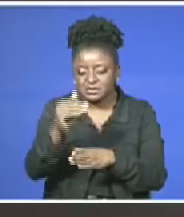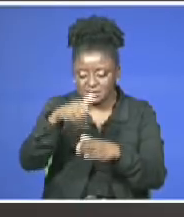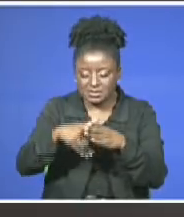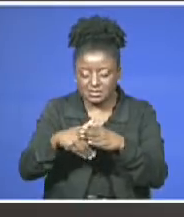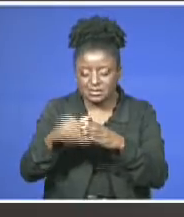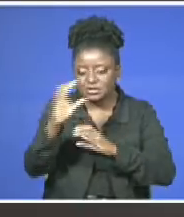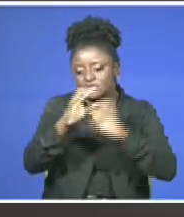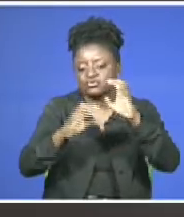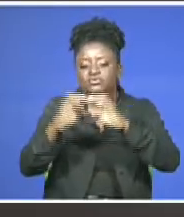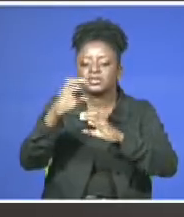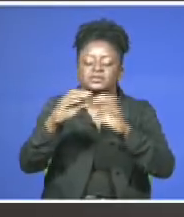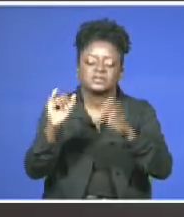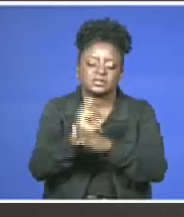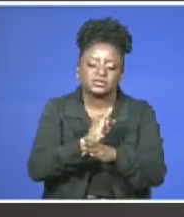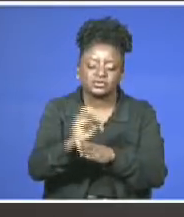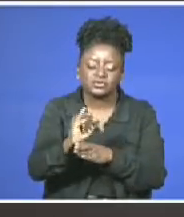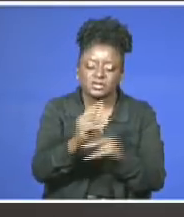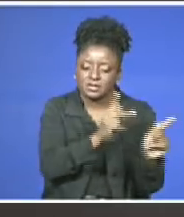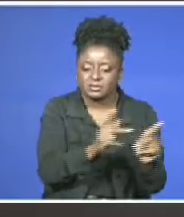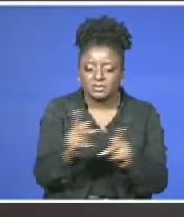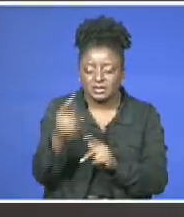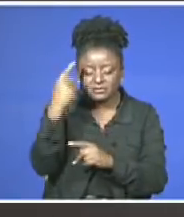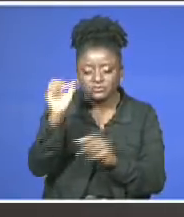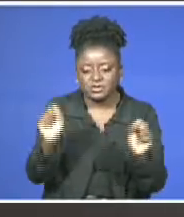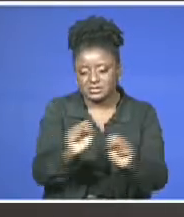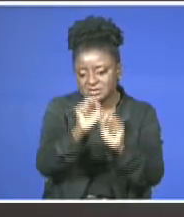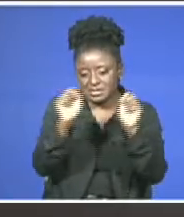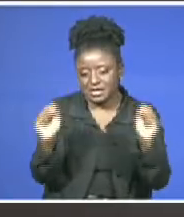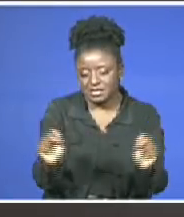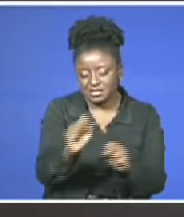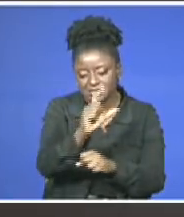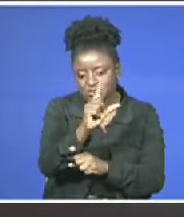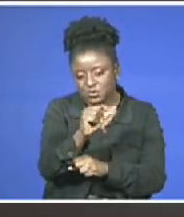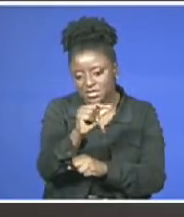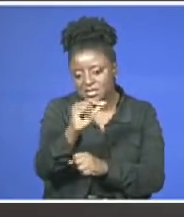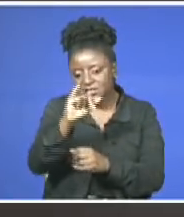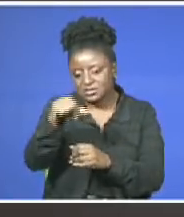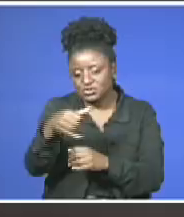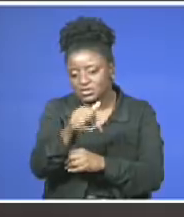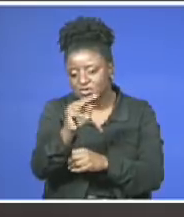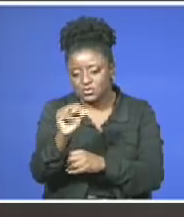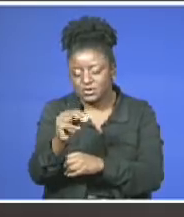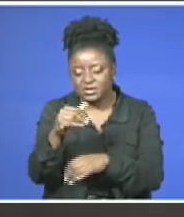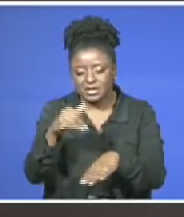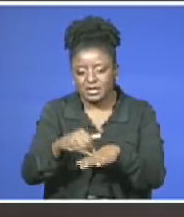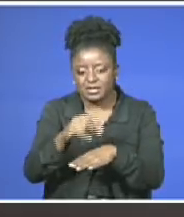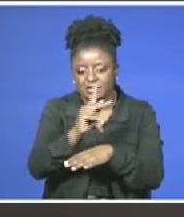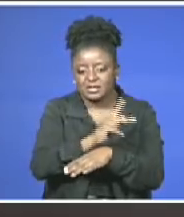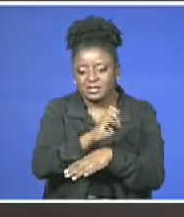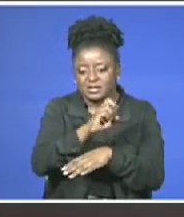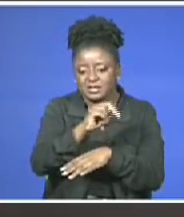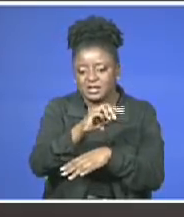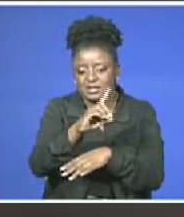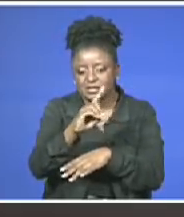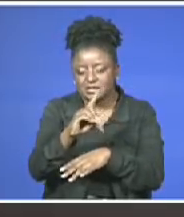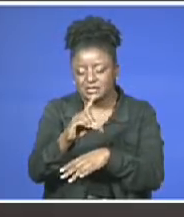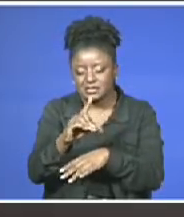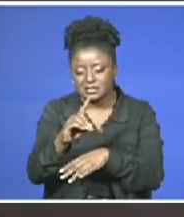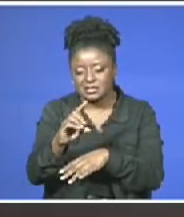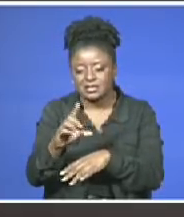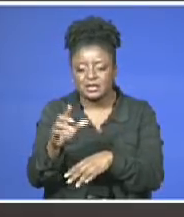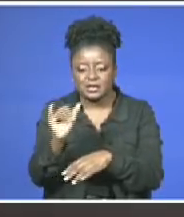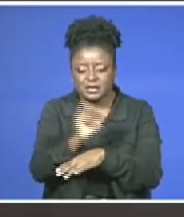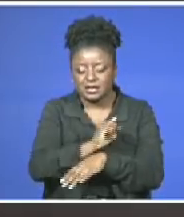industry, and it is planned for Saturday, the 20th of January, at the Kendall Isaacs Gymnasium from